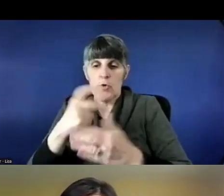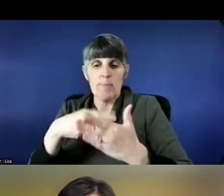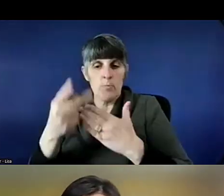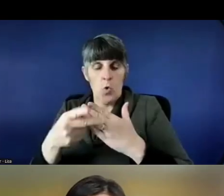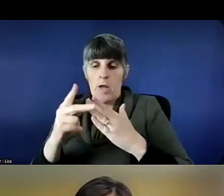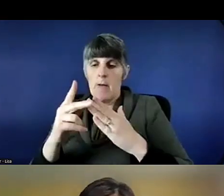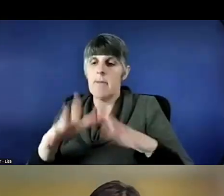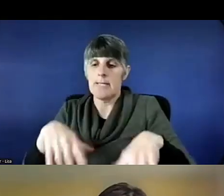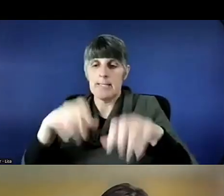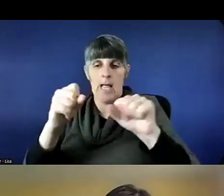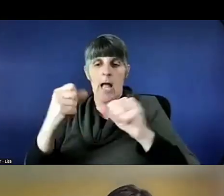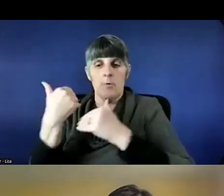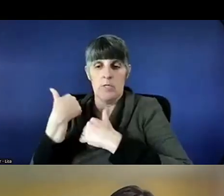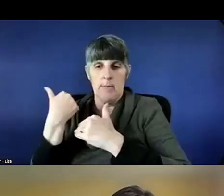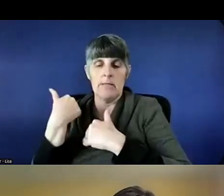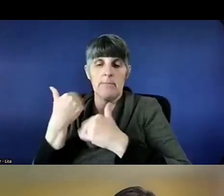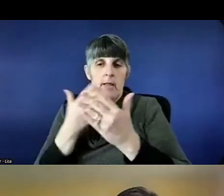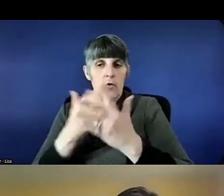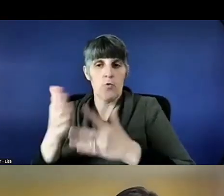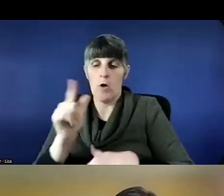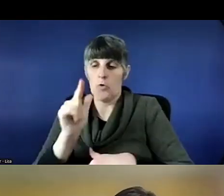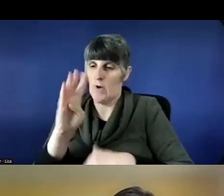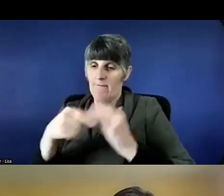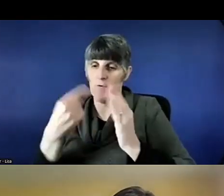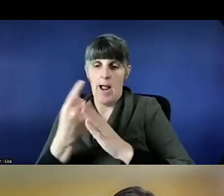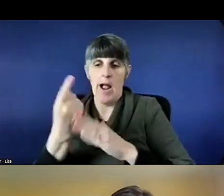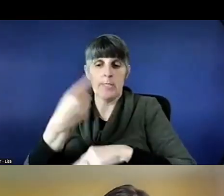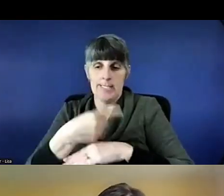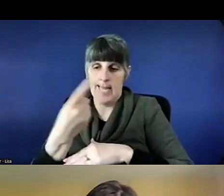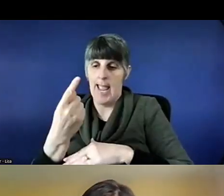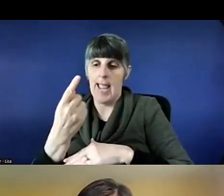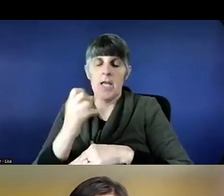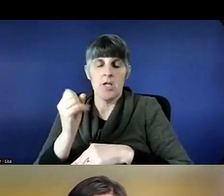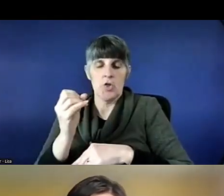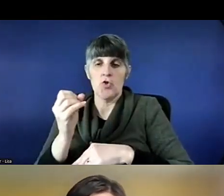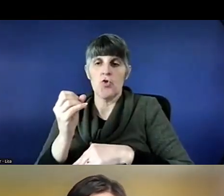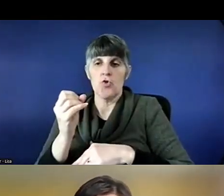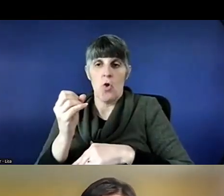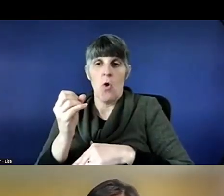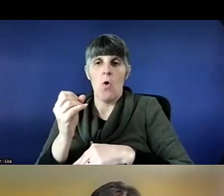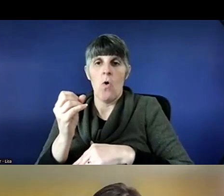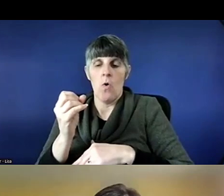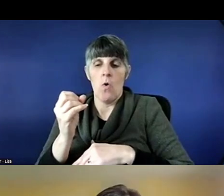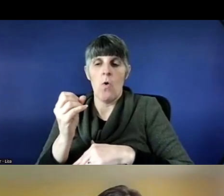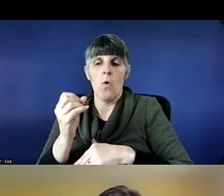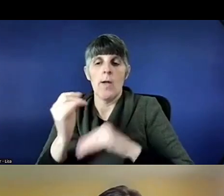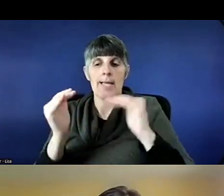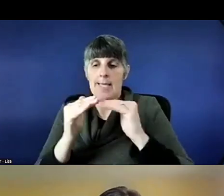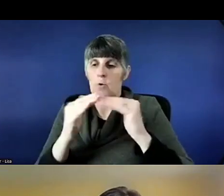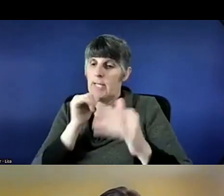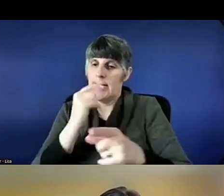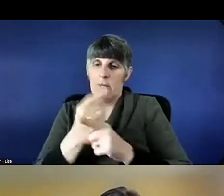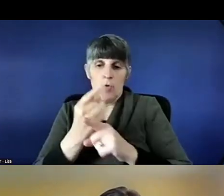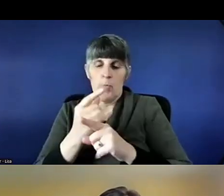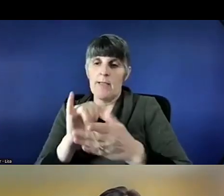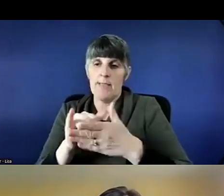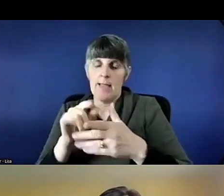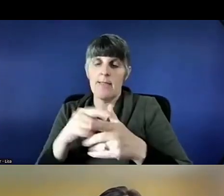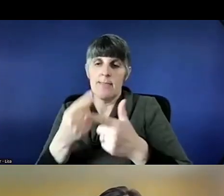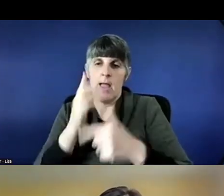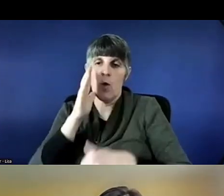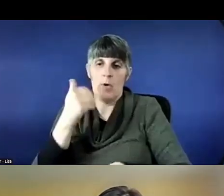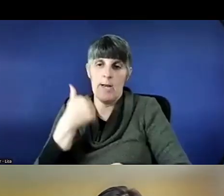the responsibility, right, throughout 24 hours a day. And so it'd be equally inappropriate that they would then